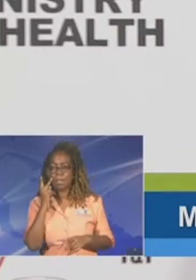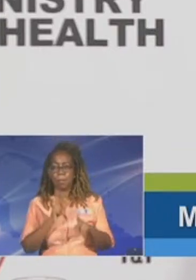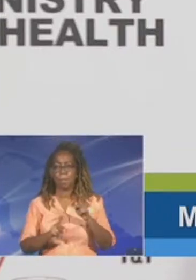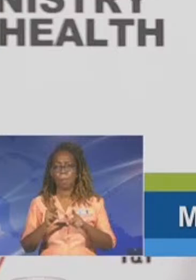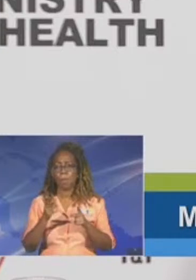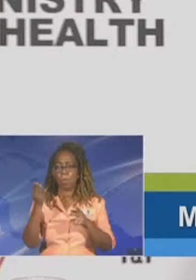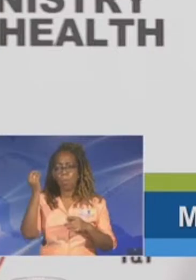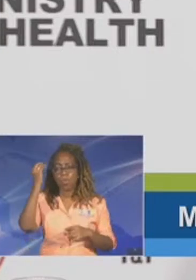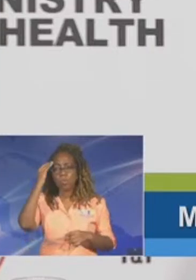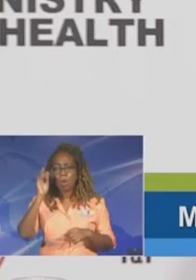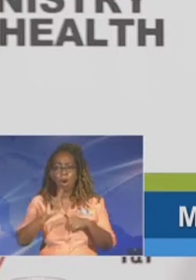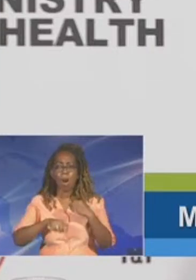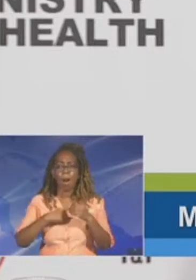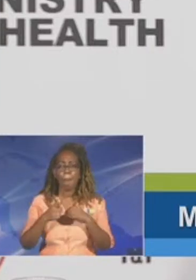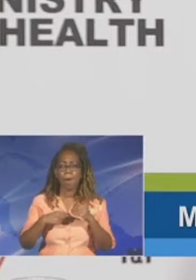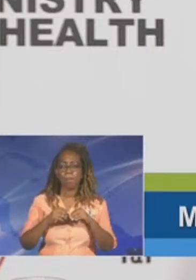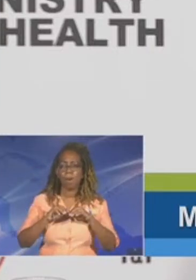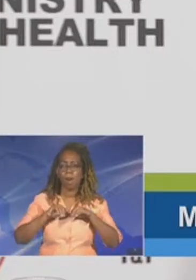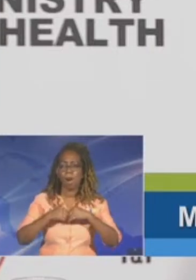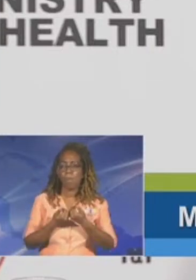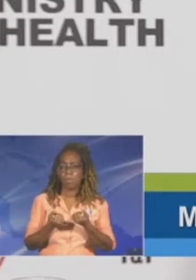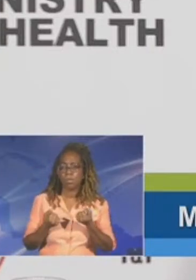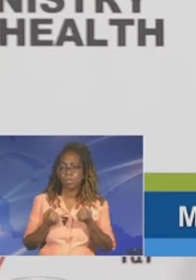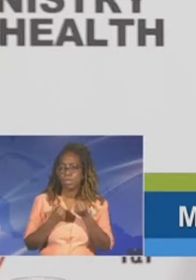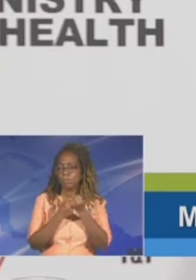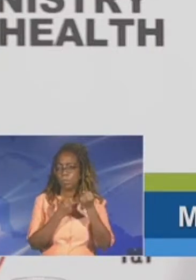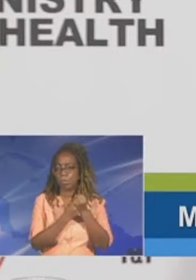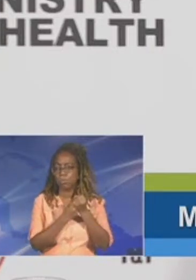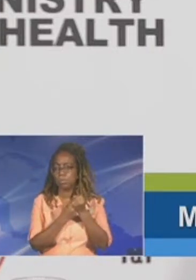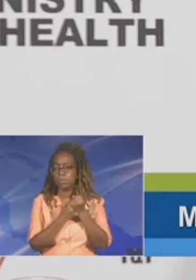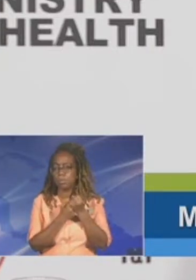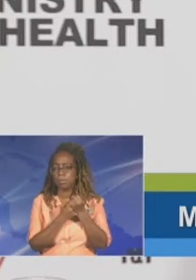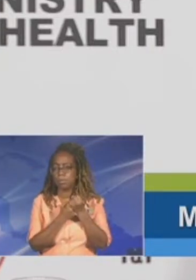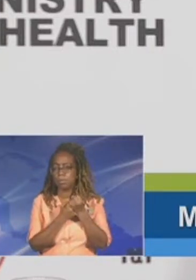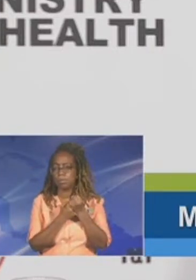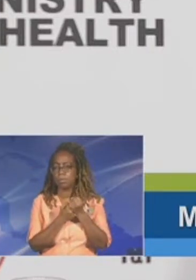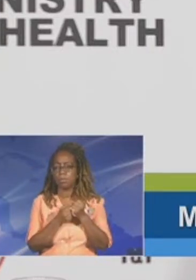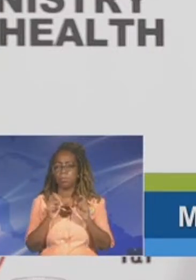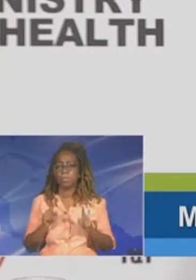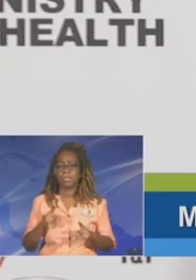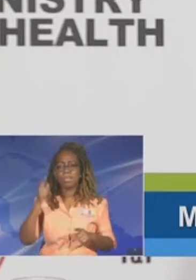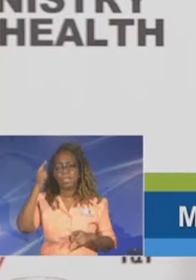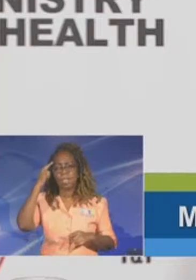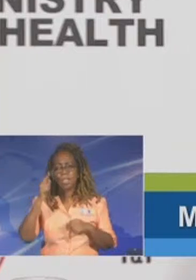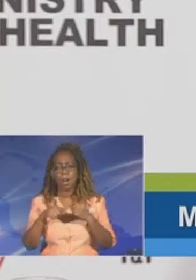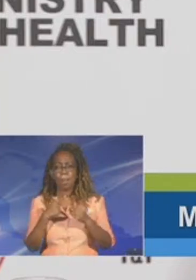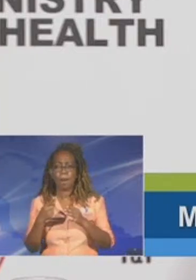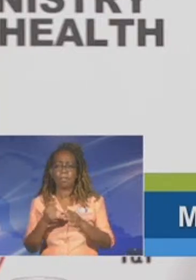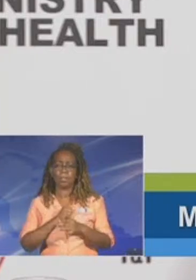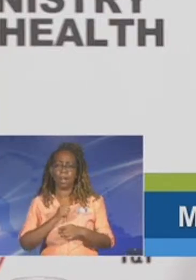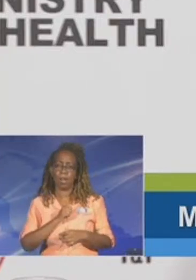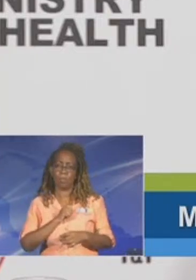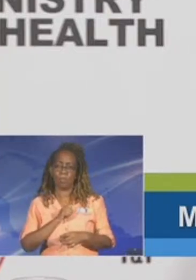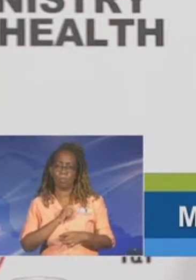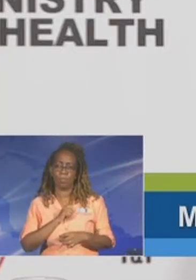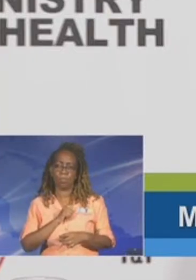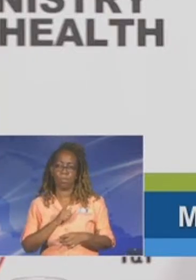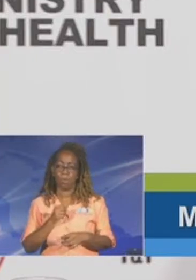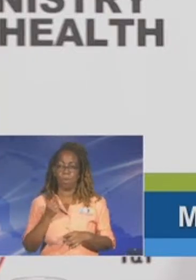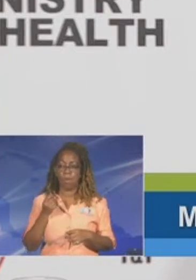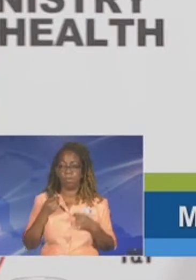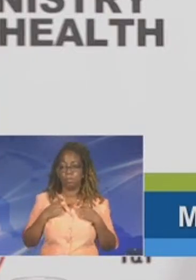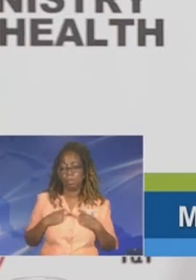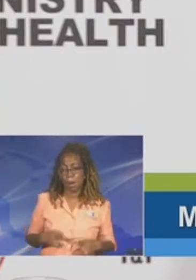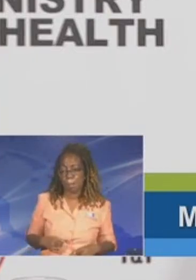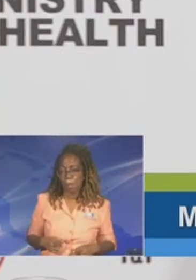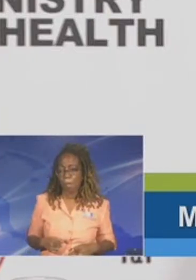more about how they can support a patient who might potentially be suicidal or might be depressed, please go